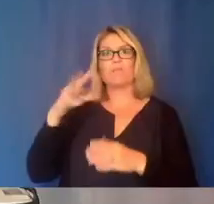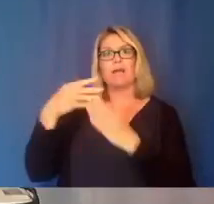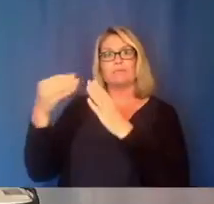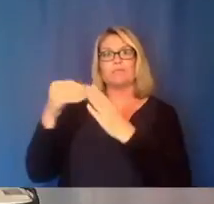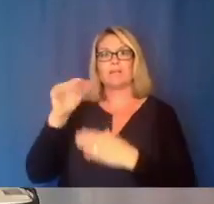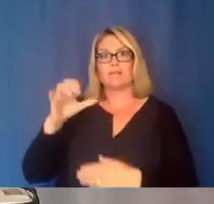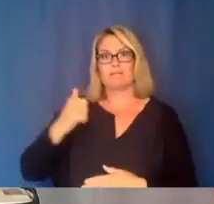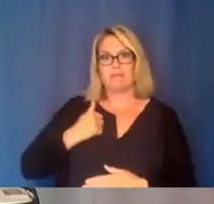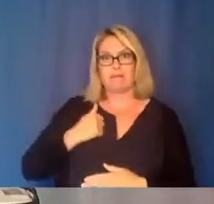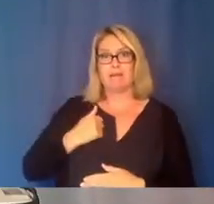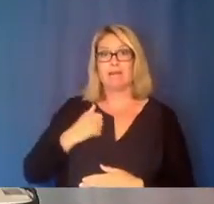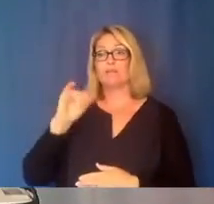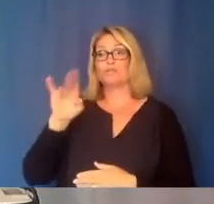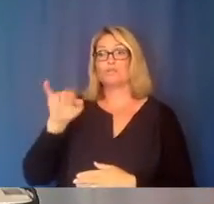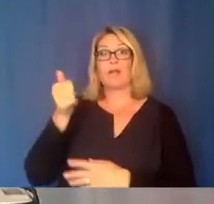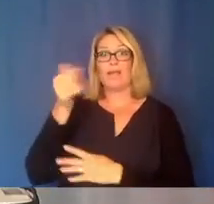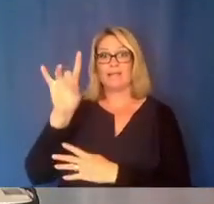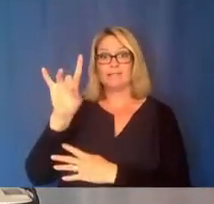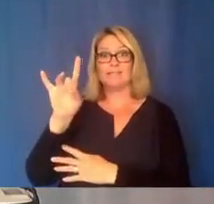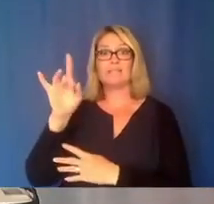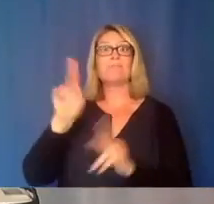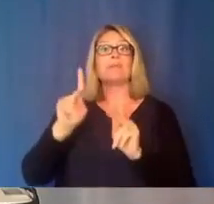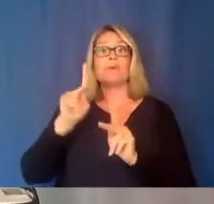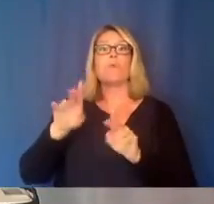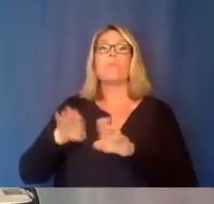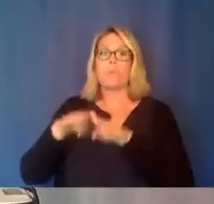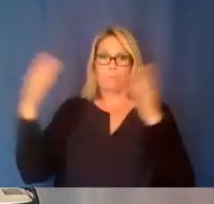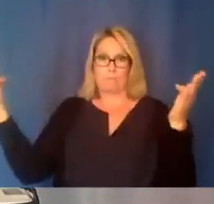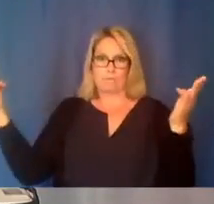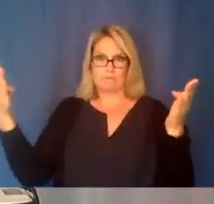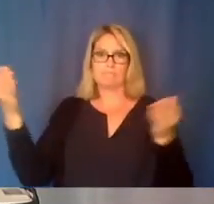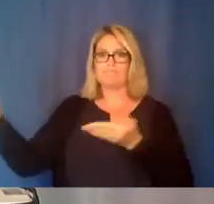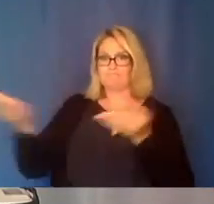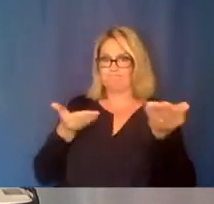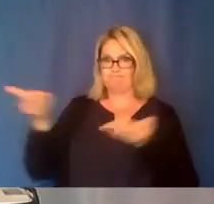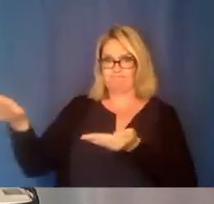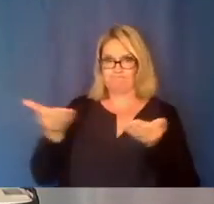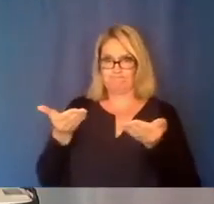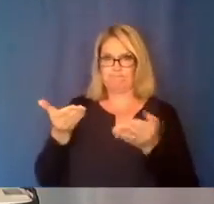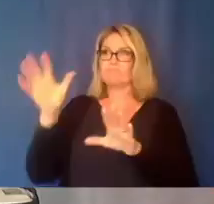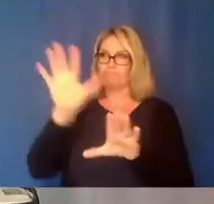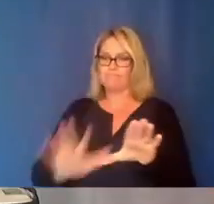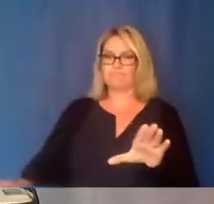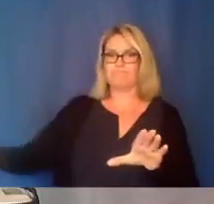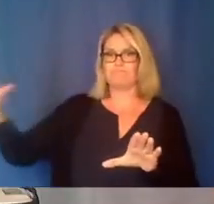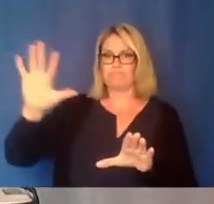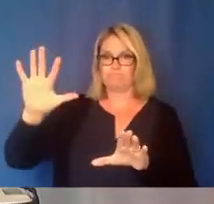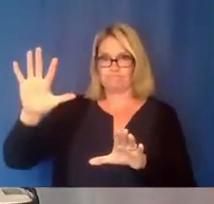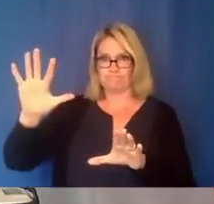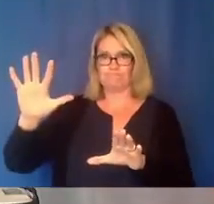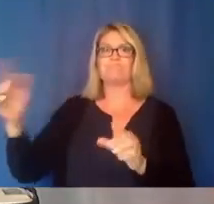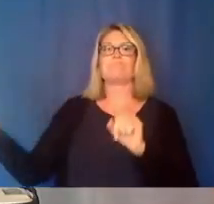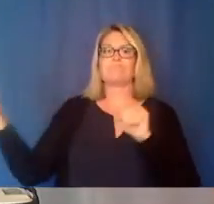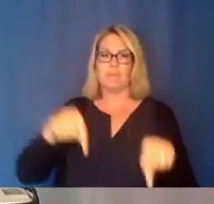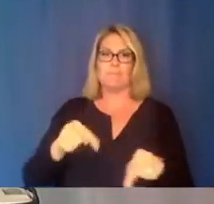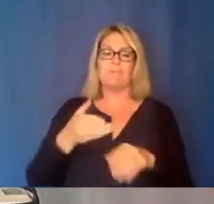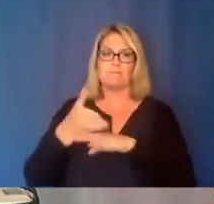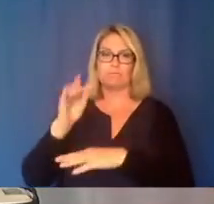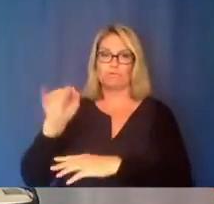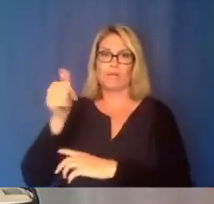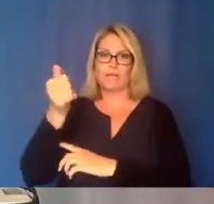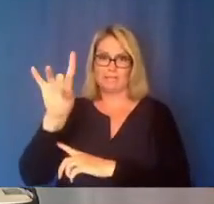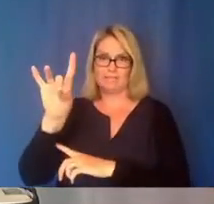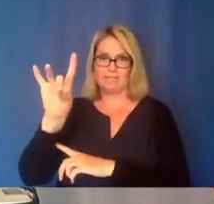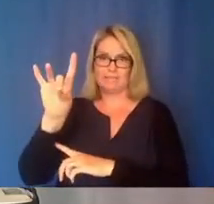18th, we will begin to welcome tourists and visitors from the rest of the country to our island shores. These milestones are